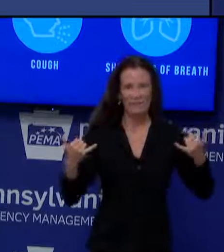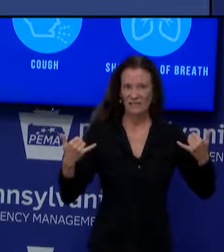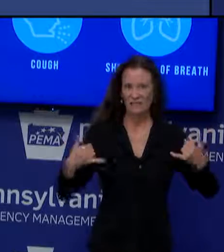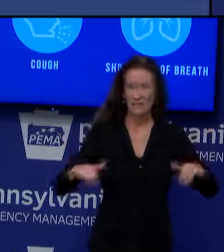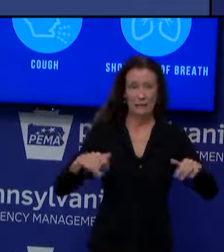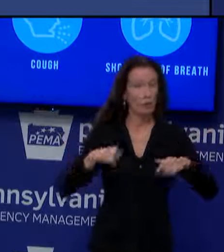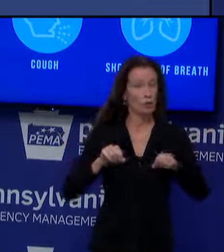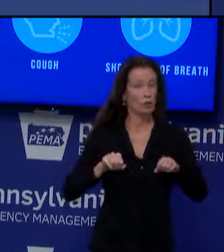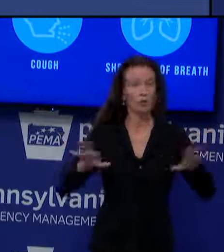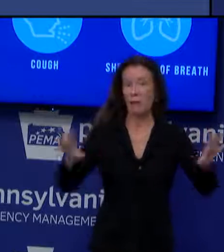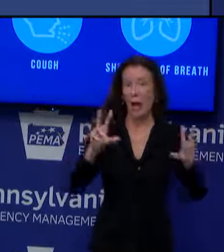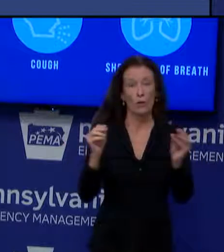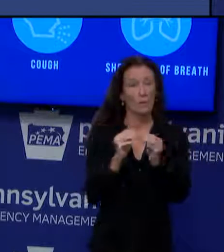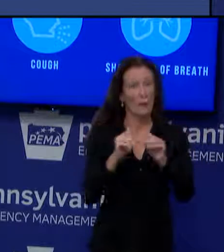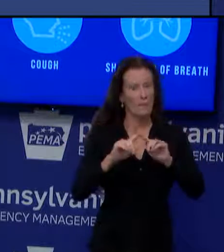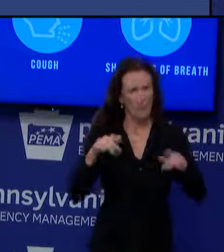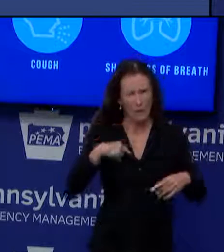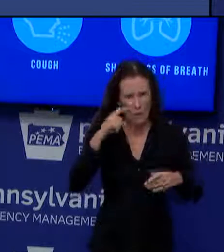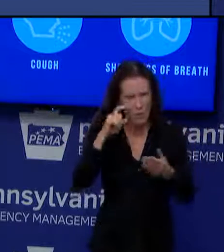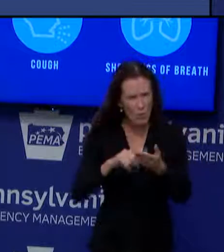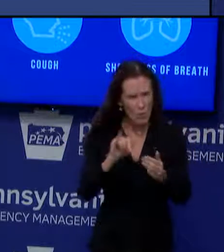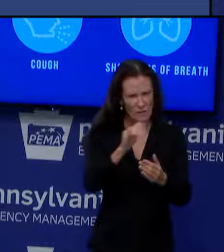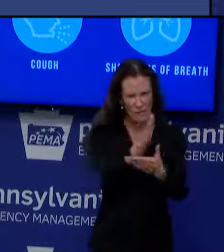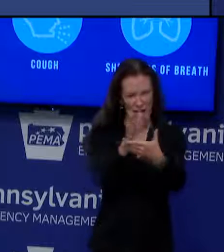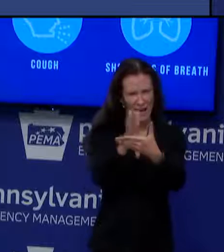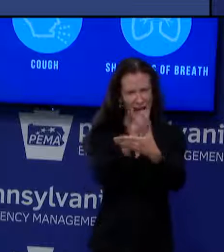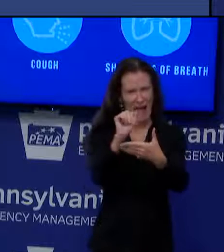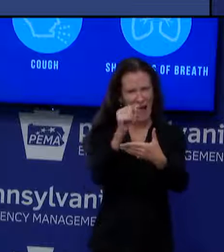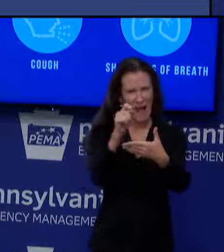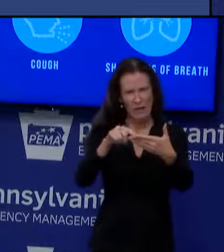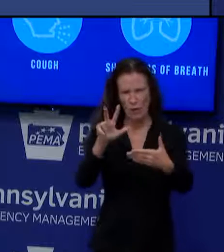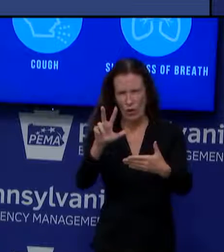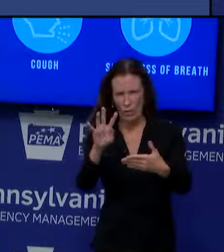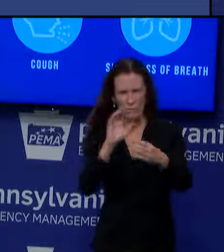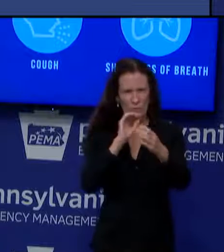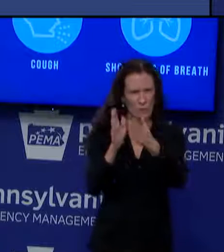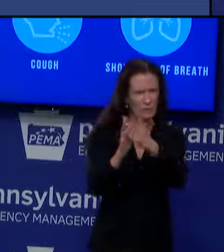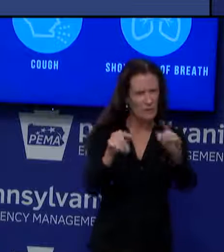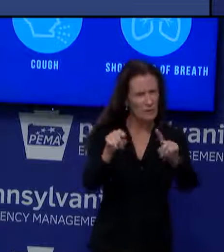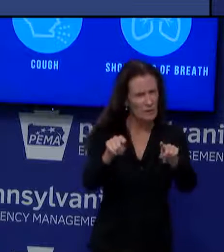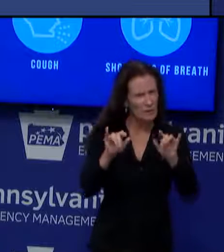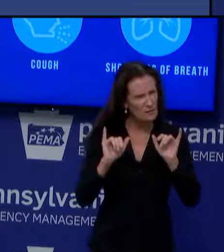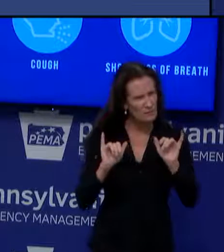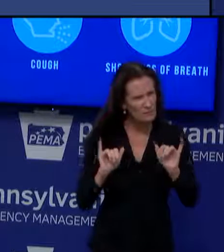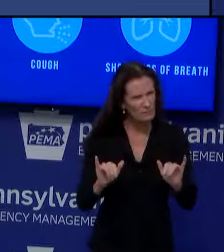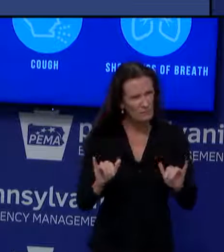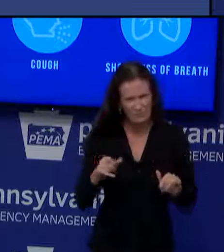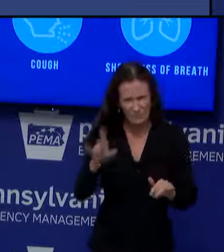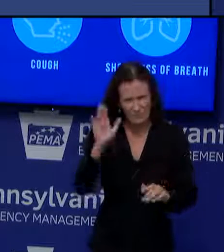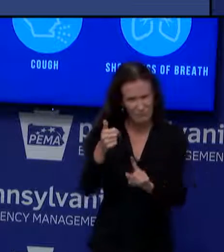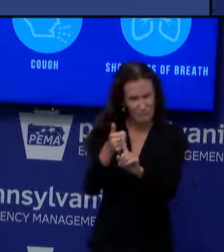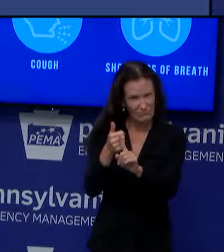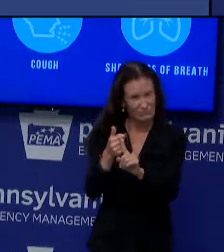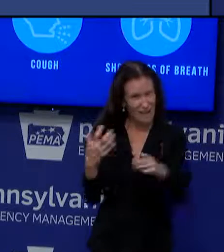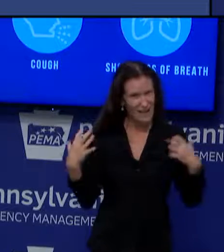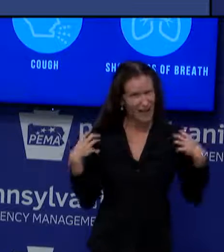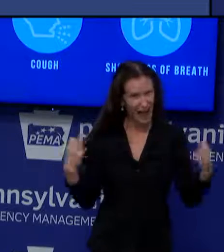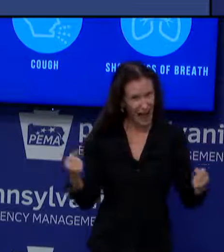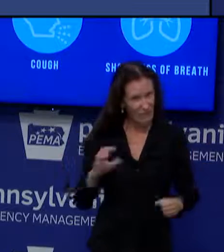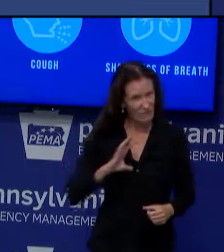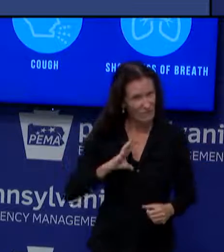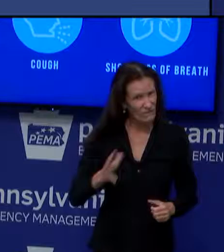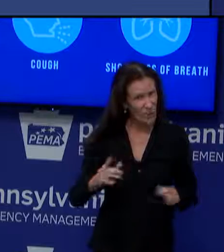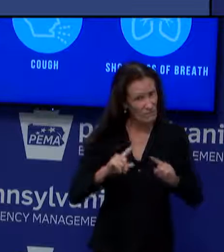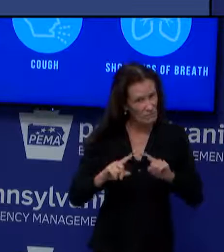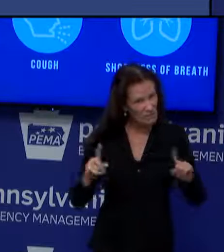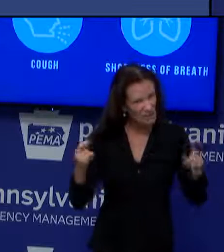age, younger people, who had no chronic medical conditions, 20% of those individuals reported that they had